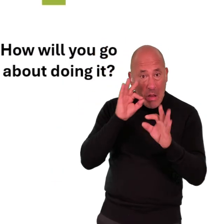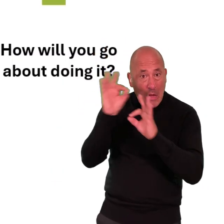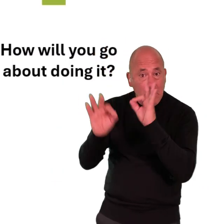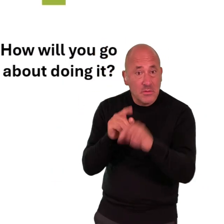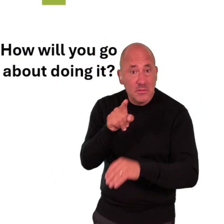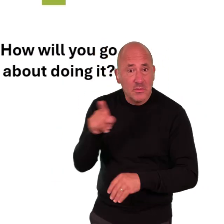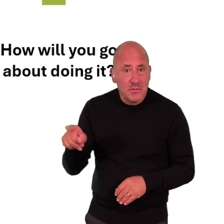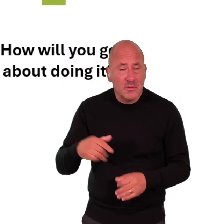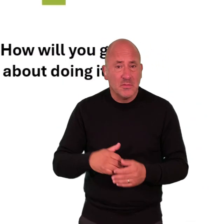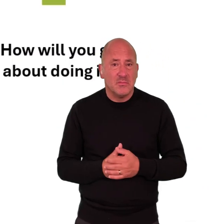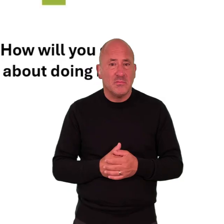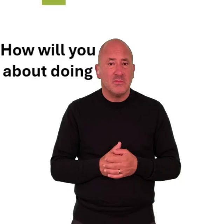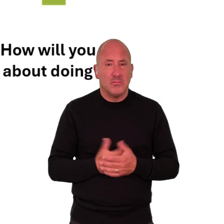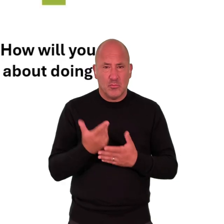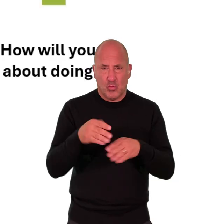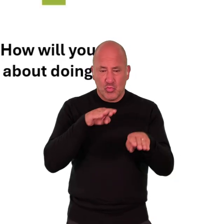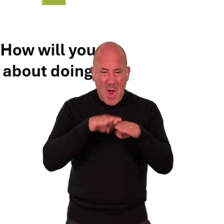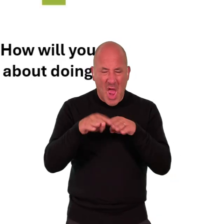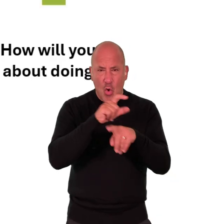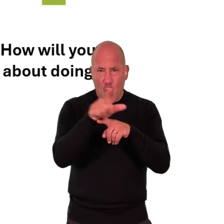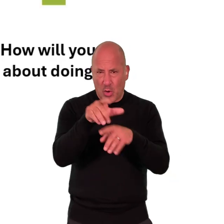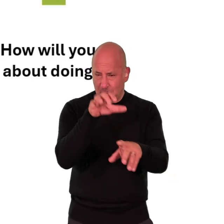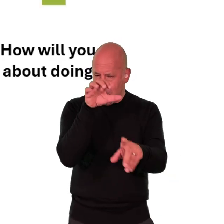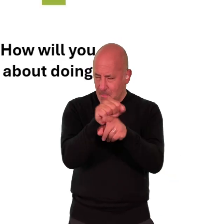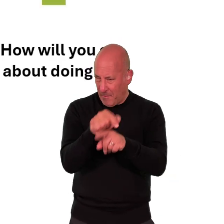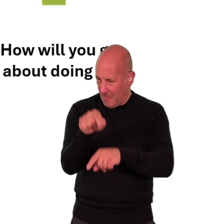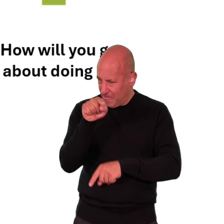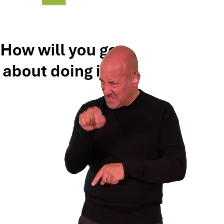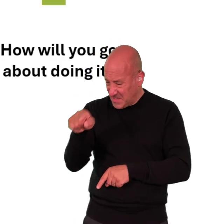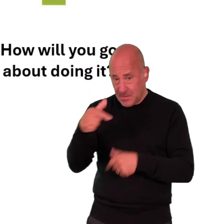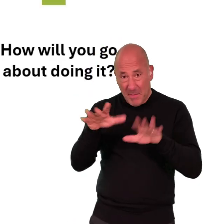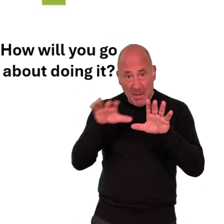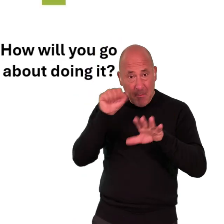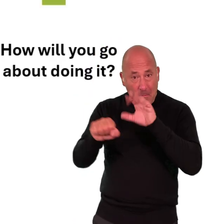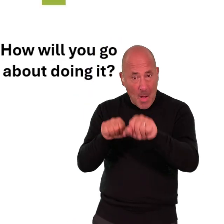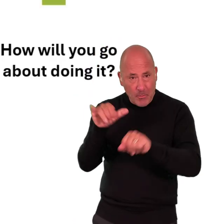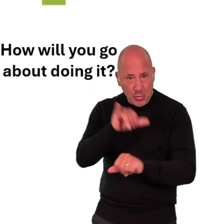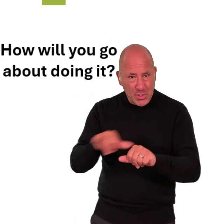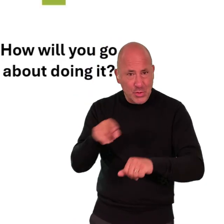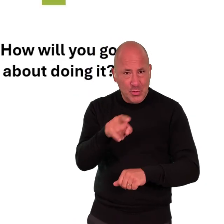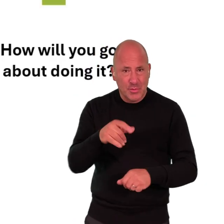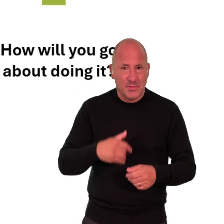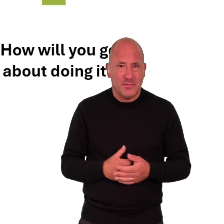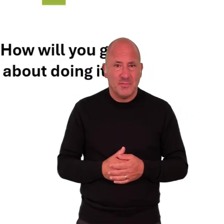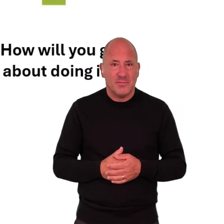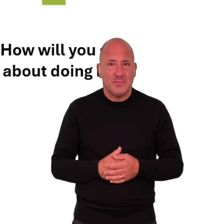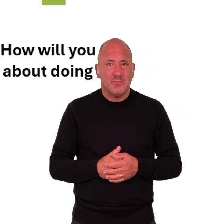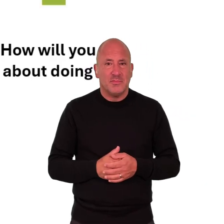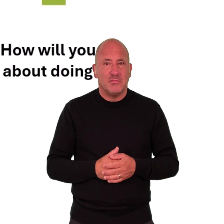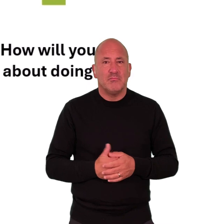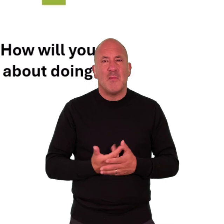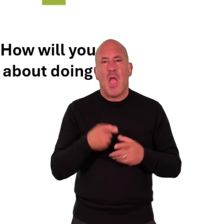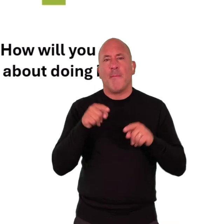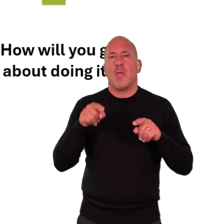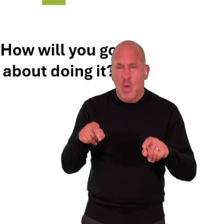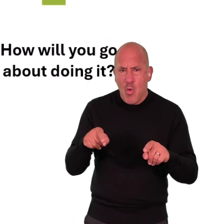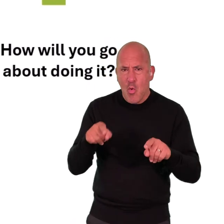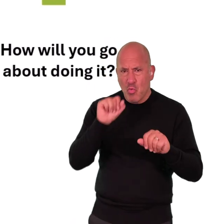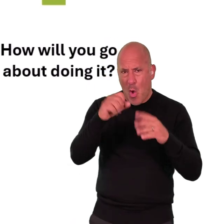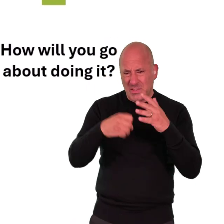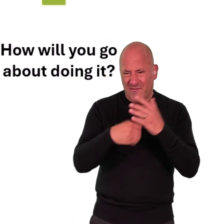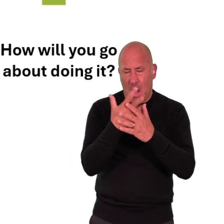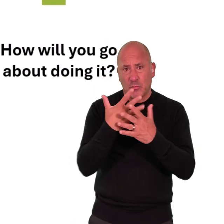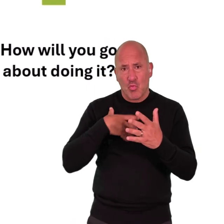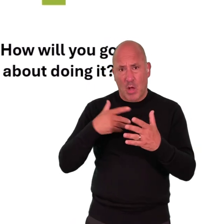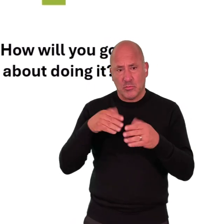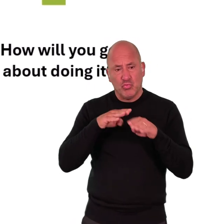do you know what steps you need to take to access the network that you want to work with? Have you already asked mentors if they'll